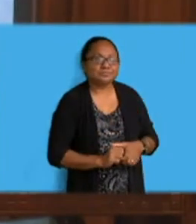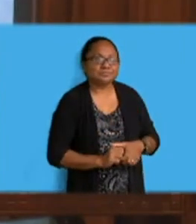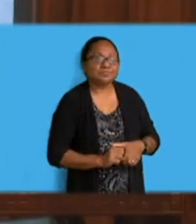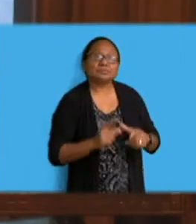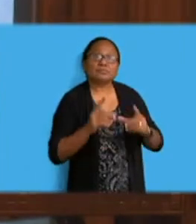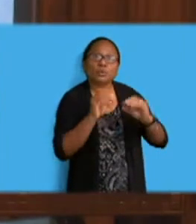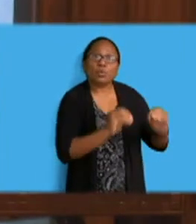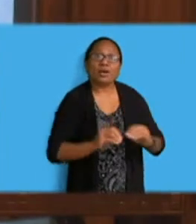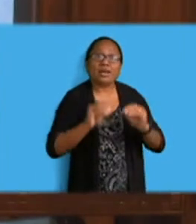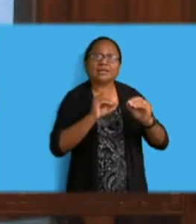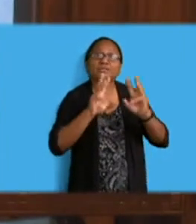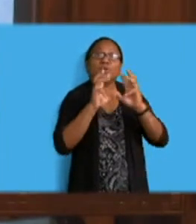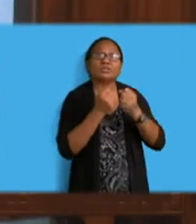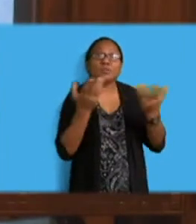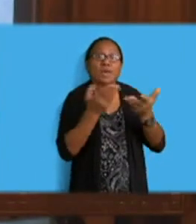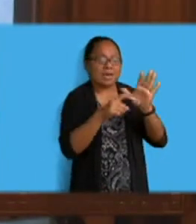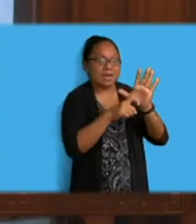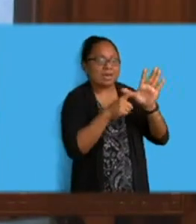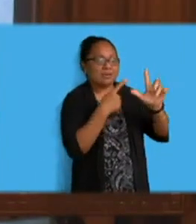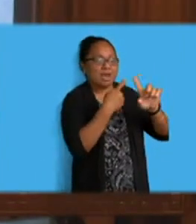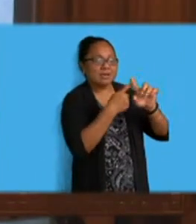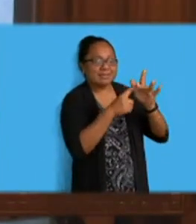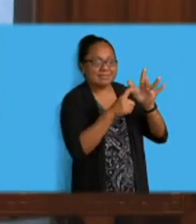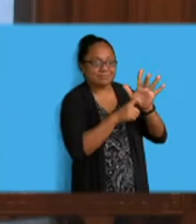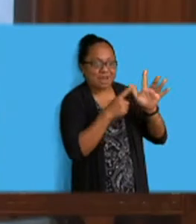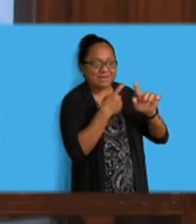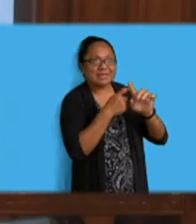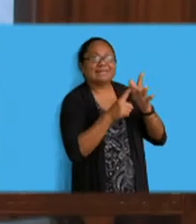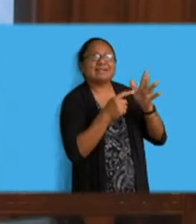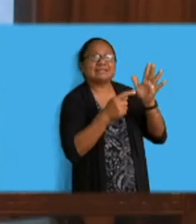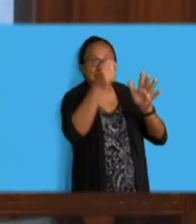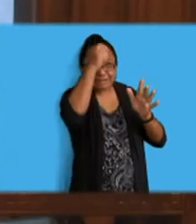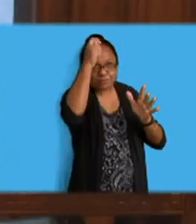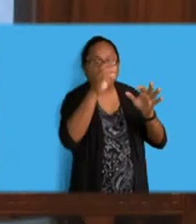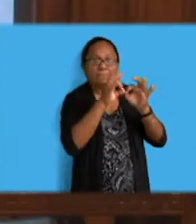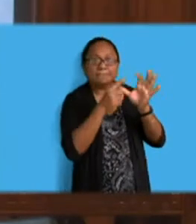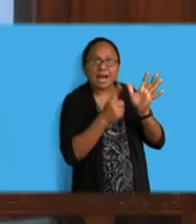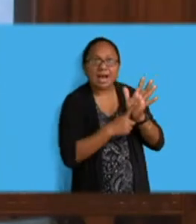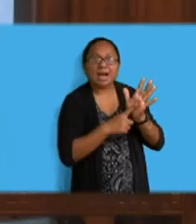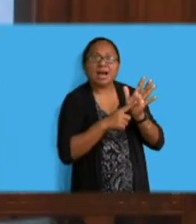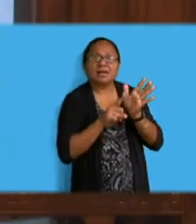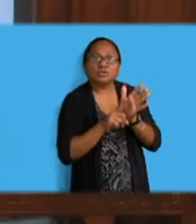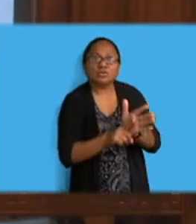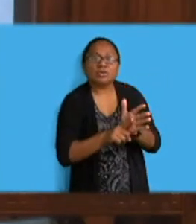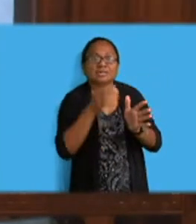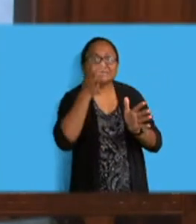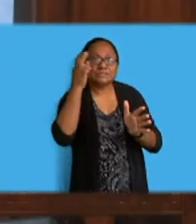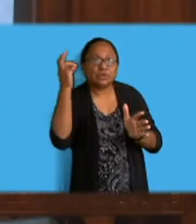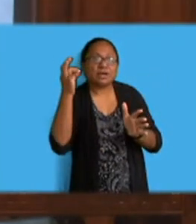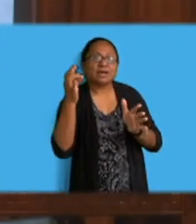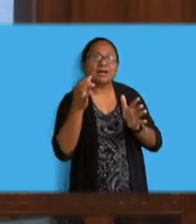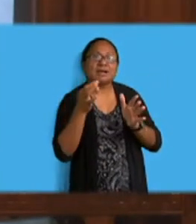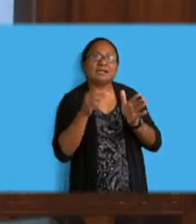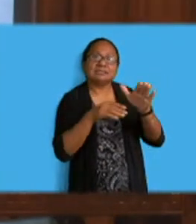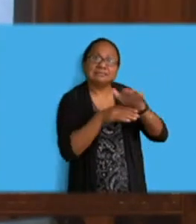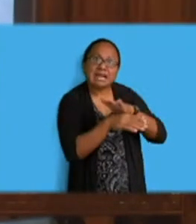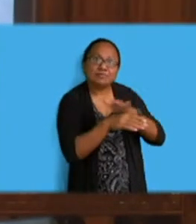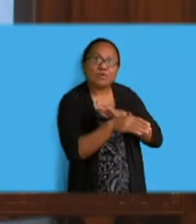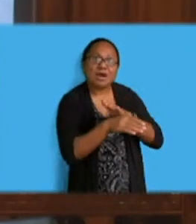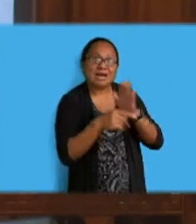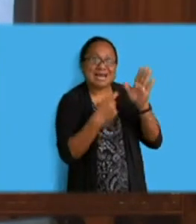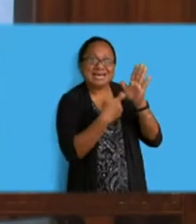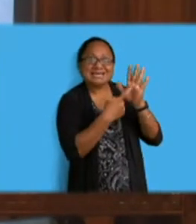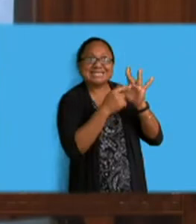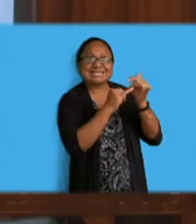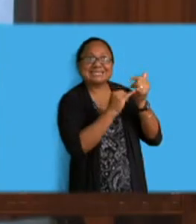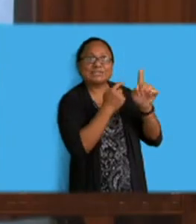organized this workshop at Rakireki, Tagua, Ba, Latoka, Nendi, Singatoka, Nagua, Rishikul and Suva,